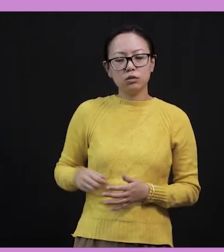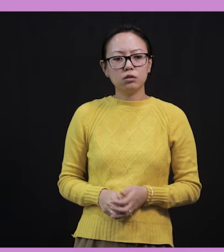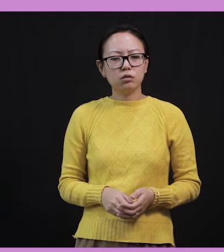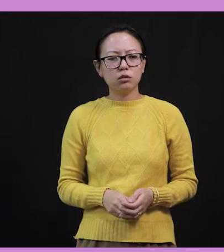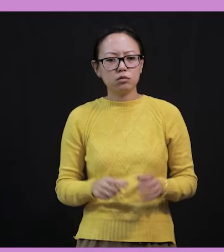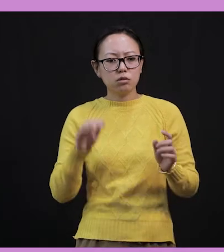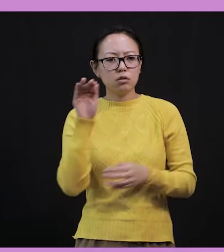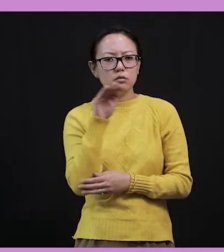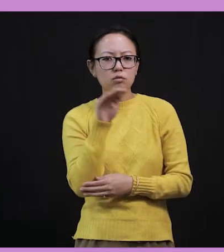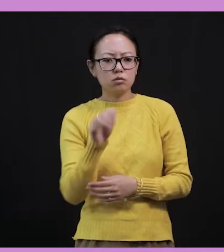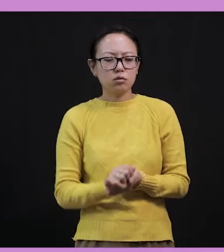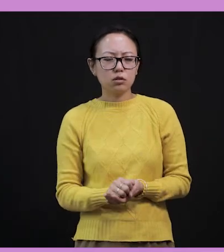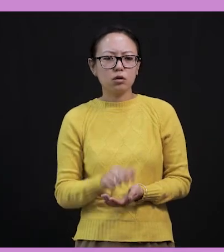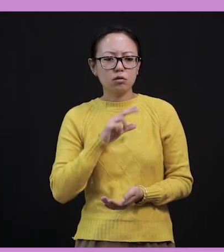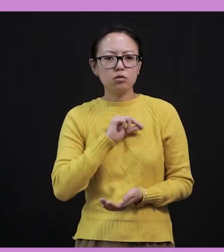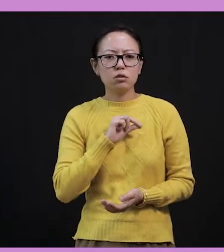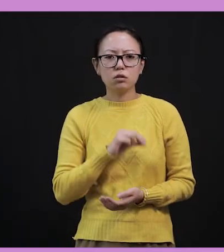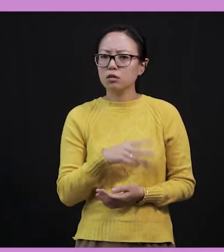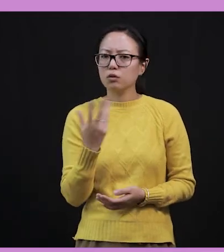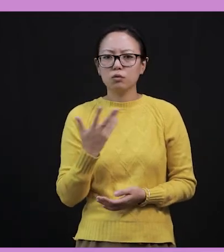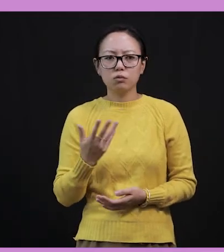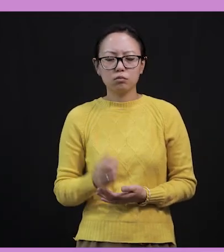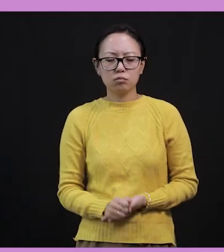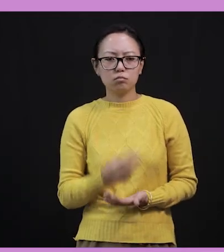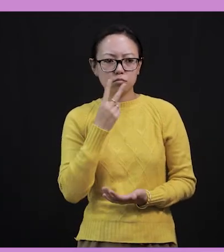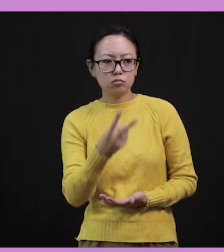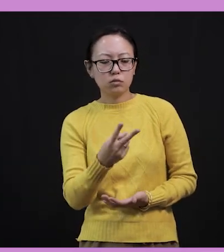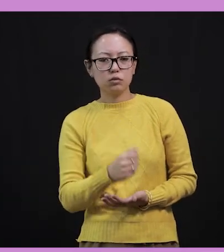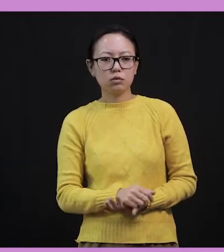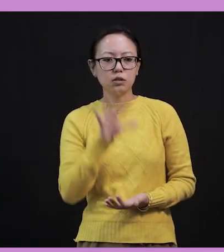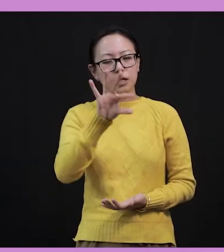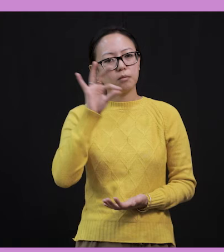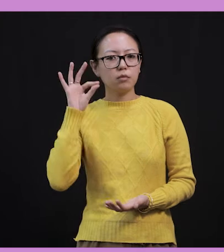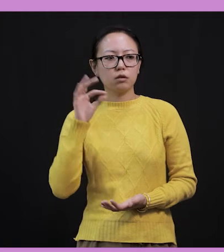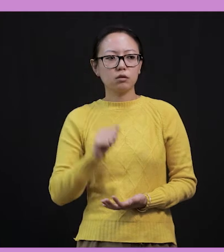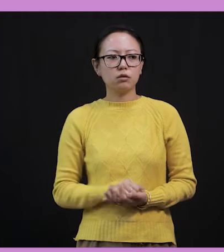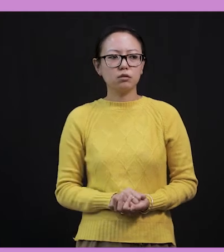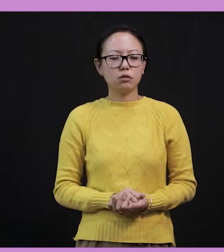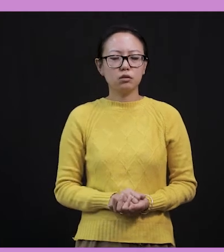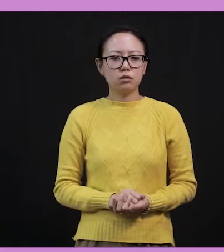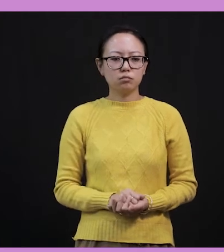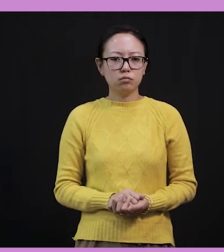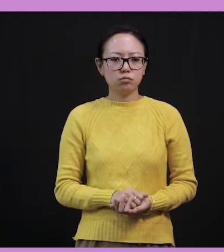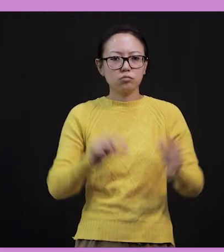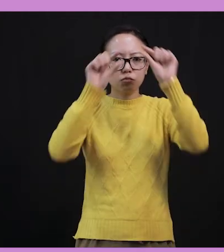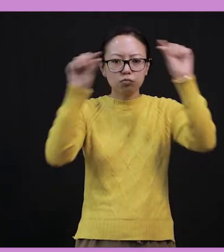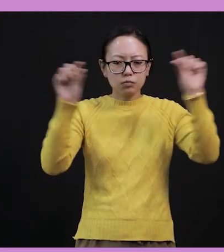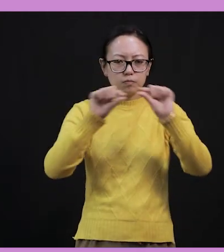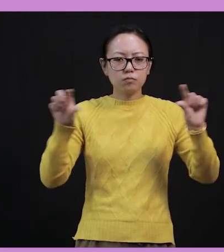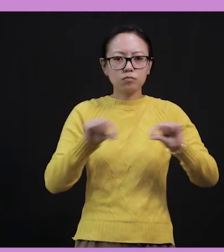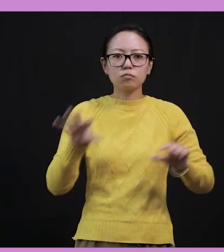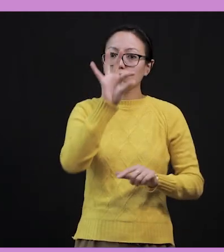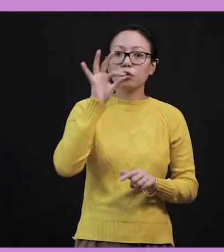book and you have the page number open, let's see if you can find out which line will tell you that